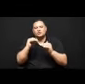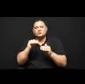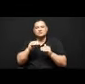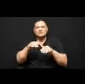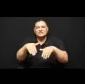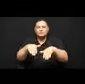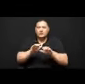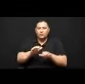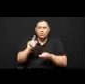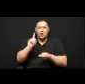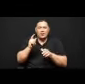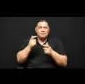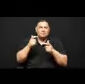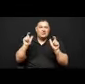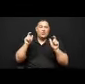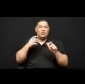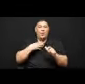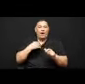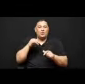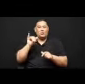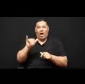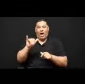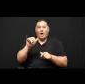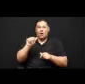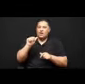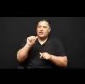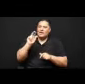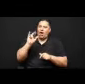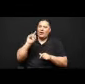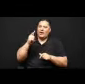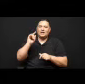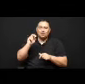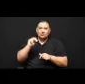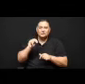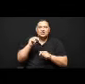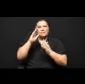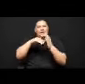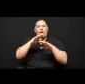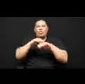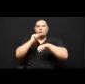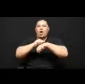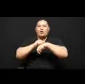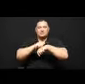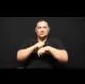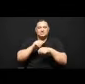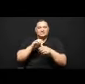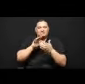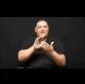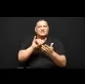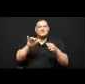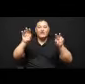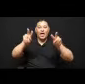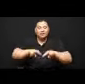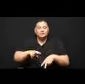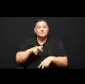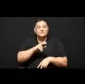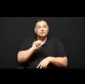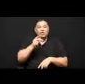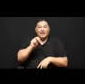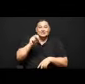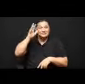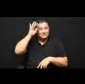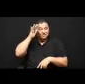Yarrington was painted on the rocks facing the valley. Shannon's dad dug a hole, maybe 3 feet